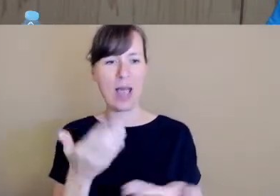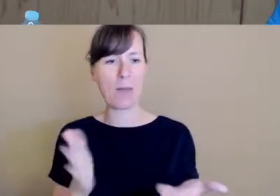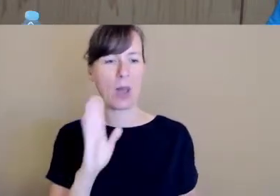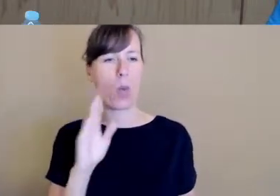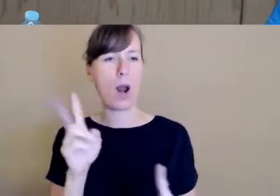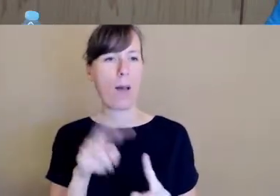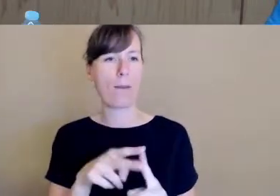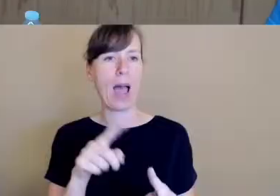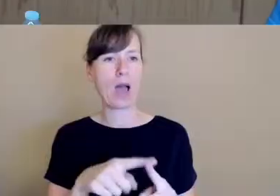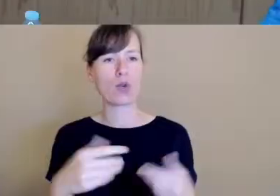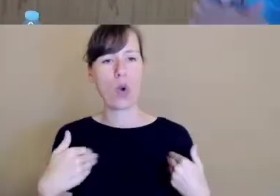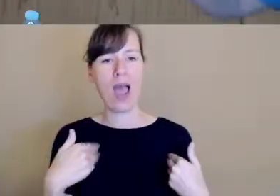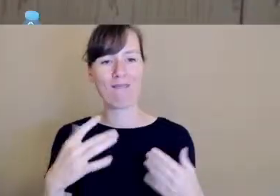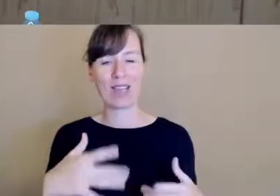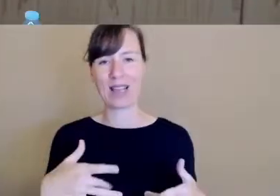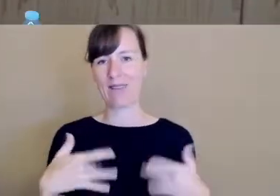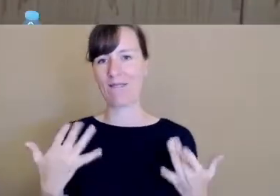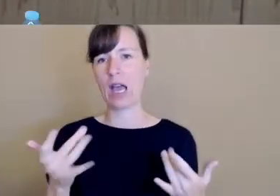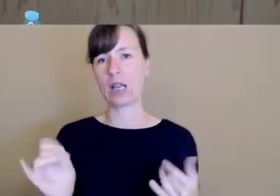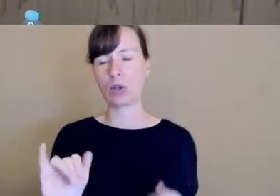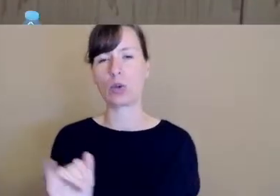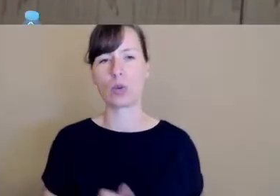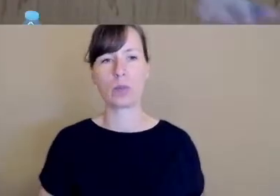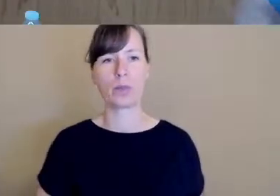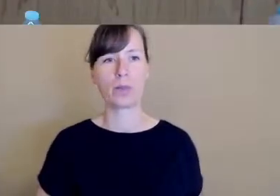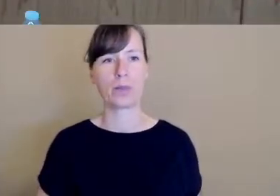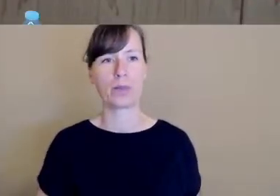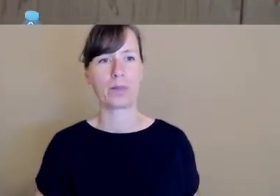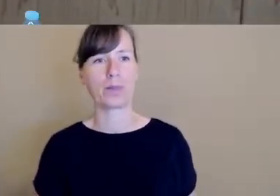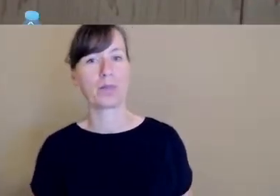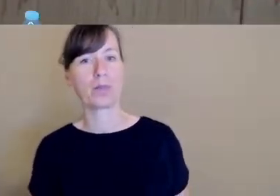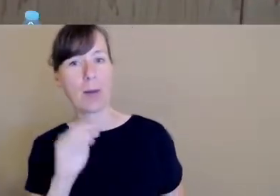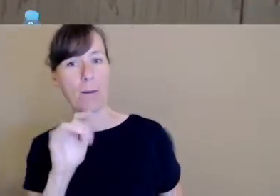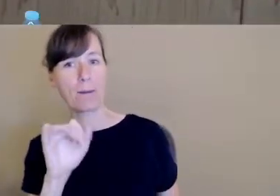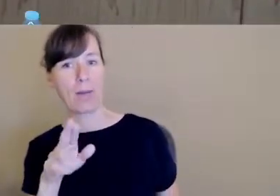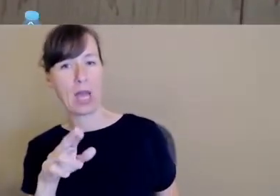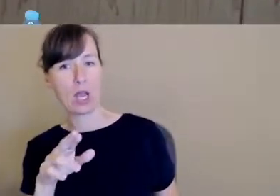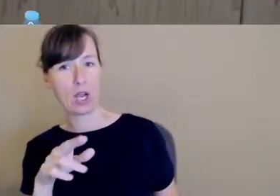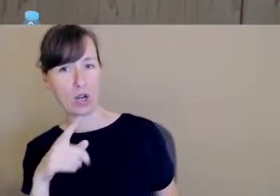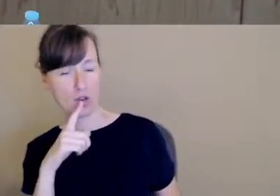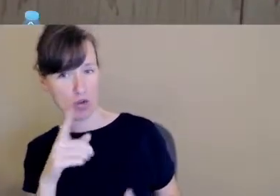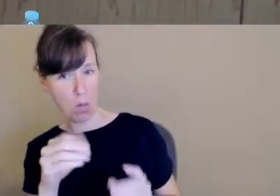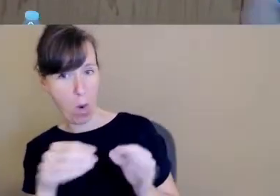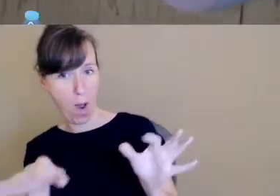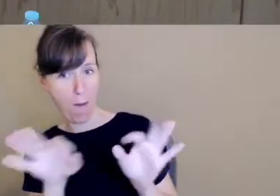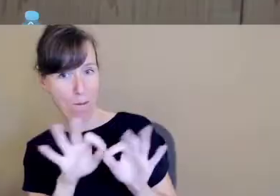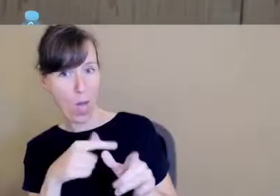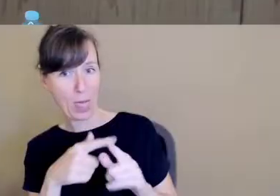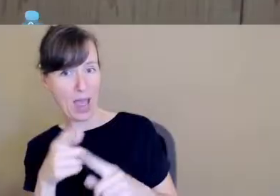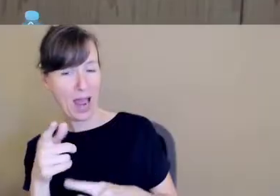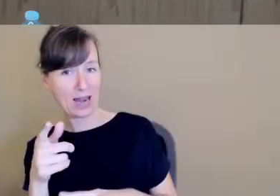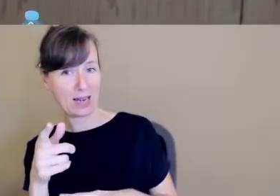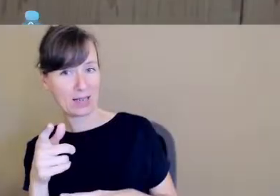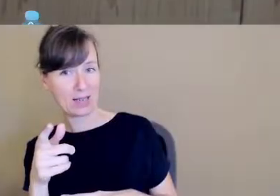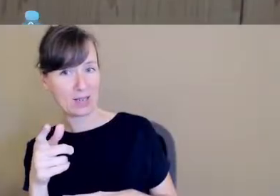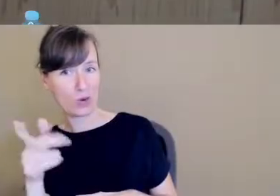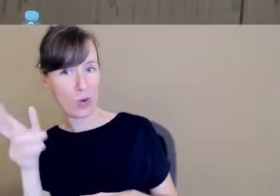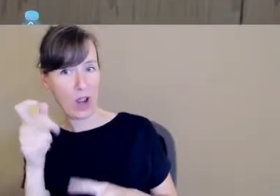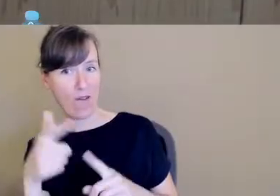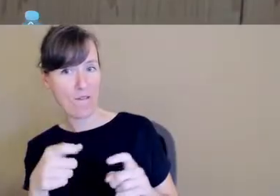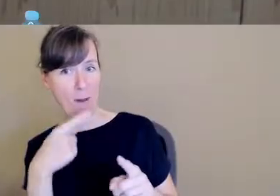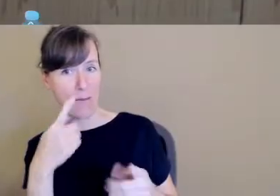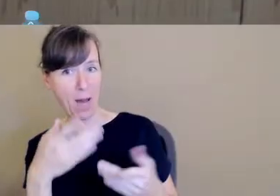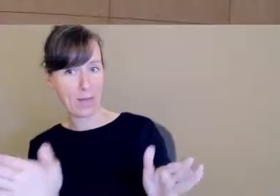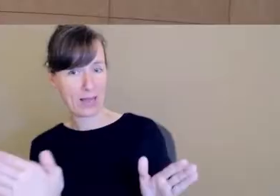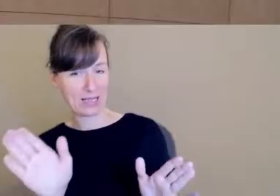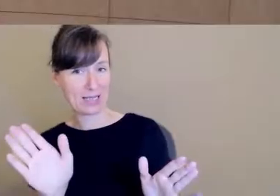well. Okay, are you sure it's more important than hearing from the public? I mean, just take a second and